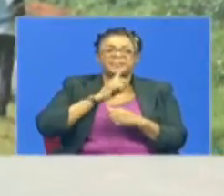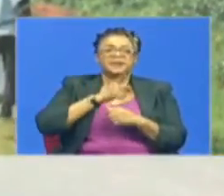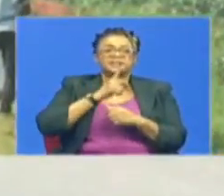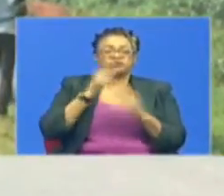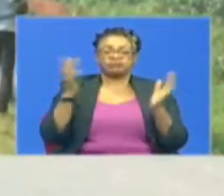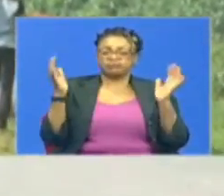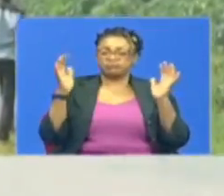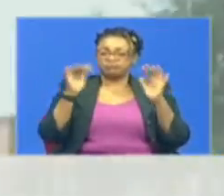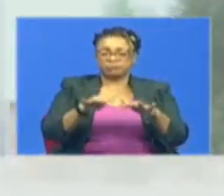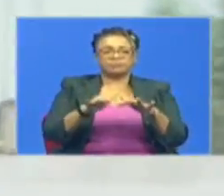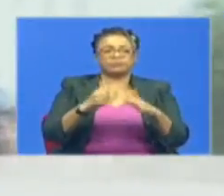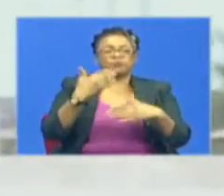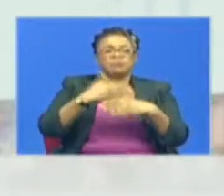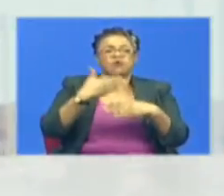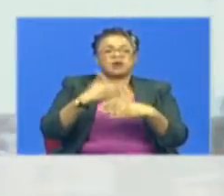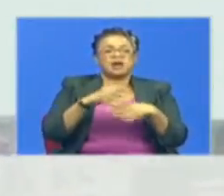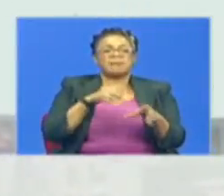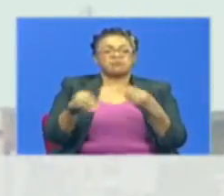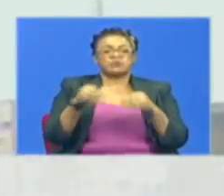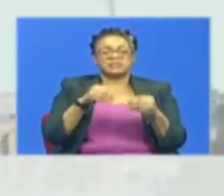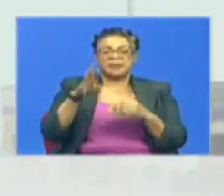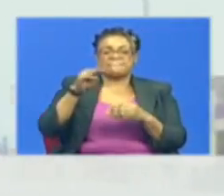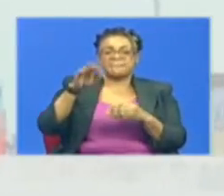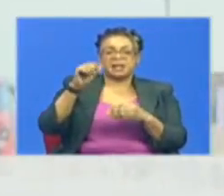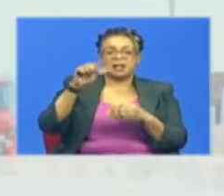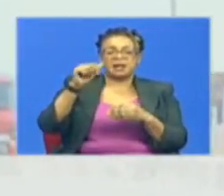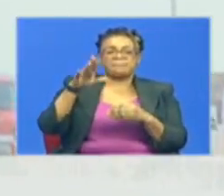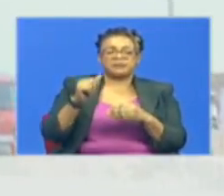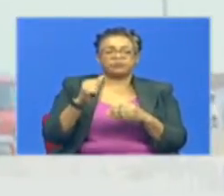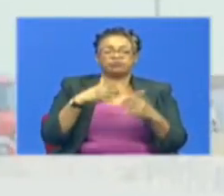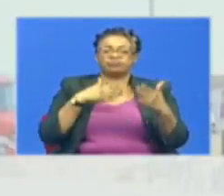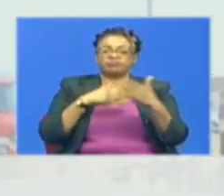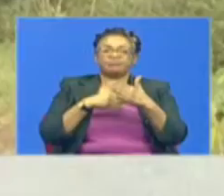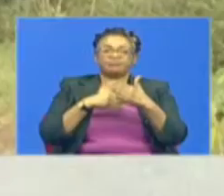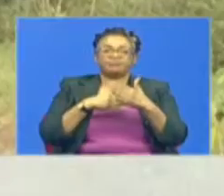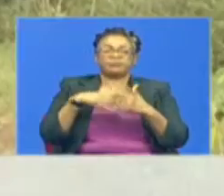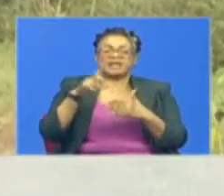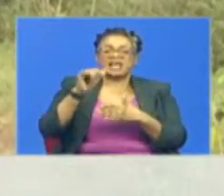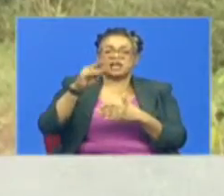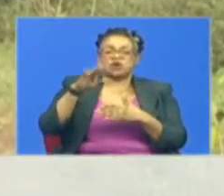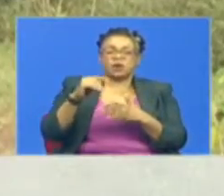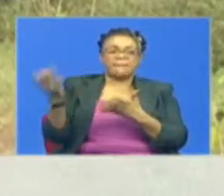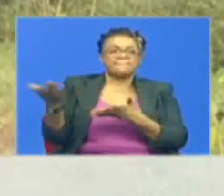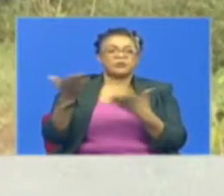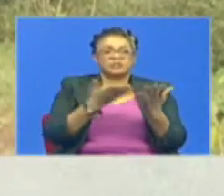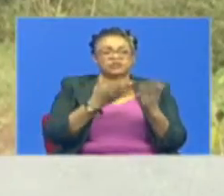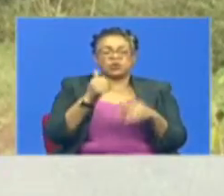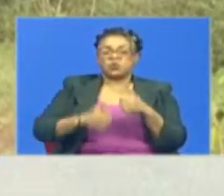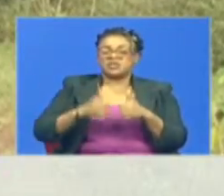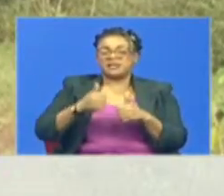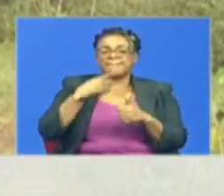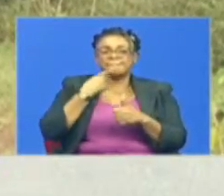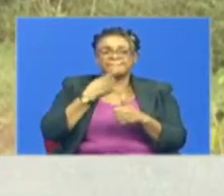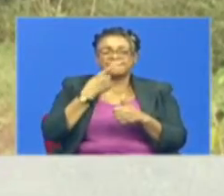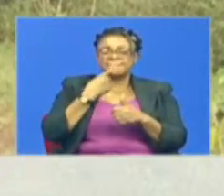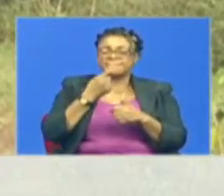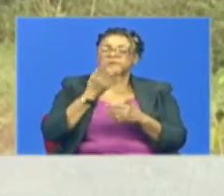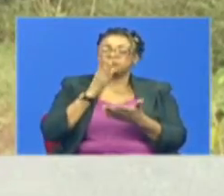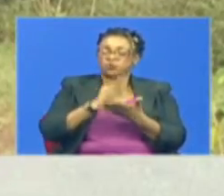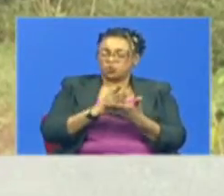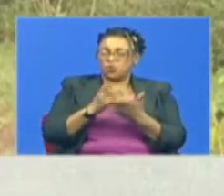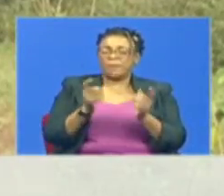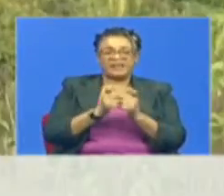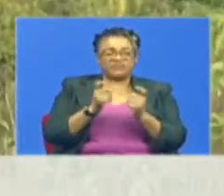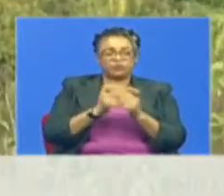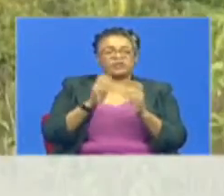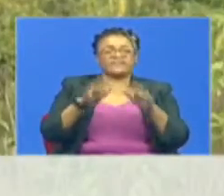border posts at Busia and Malaba in a bid to restrain the illegal importation, which they say hurts the local farmer. The